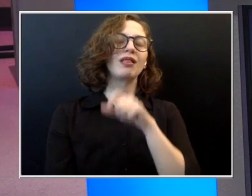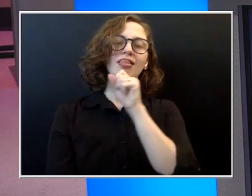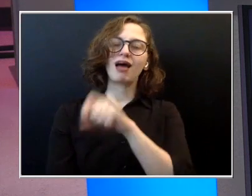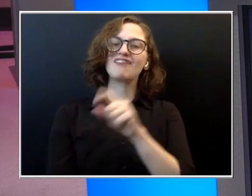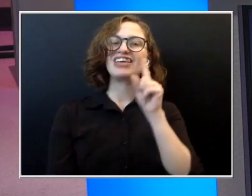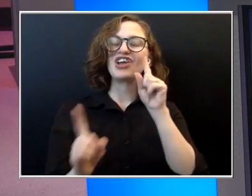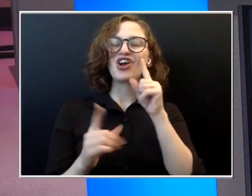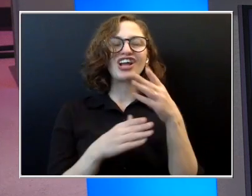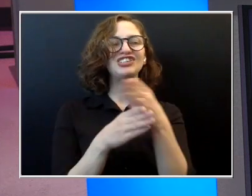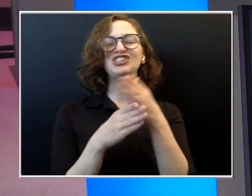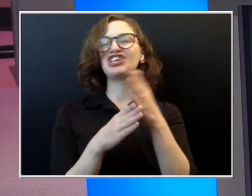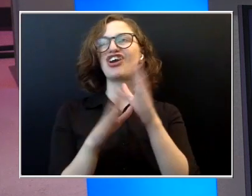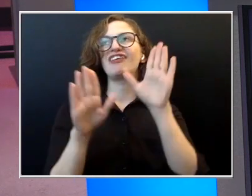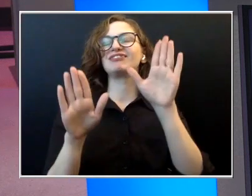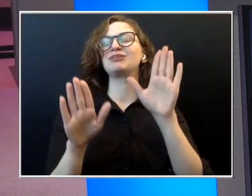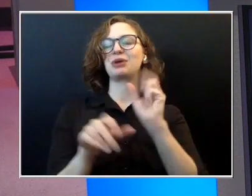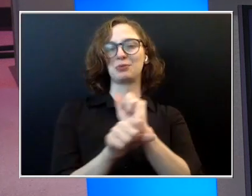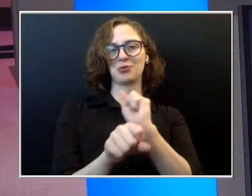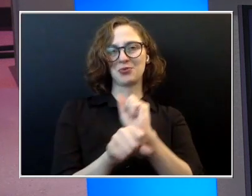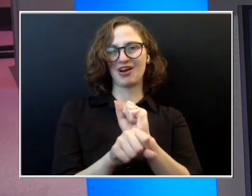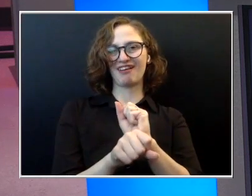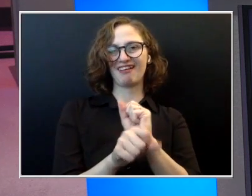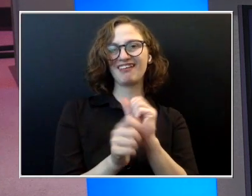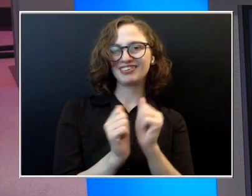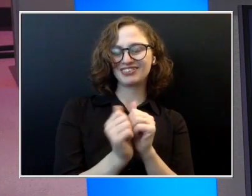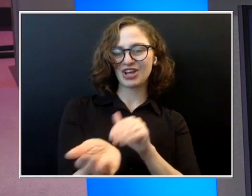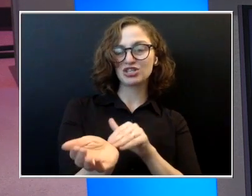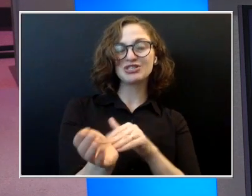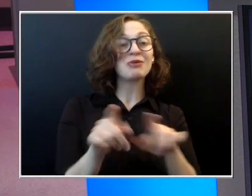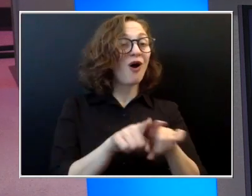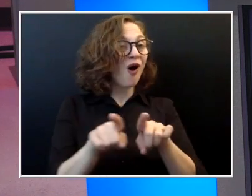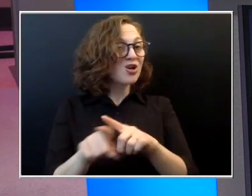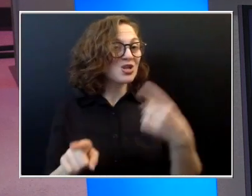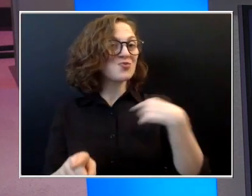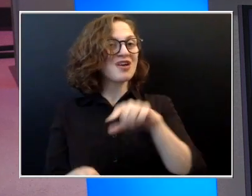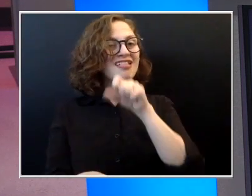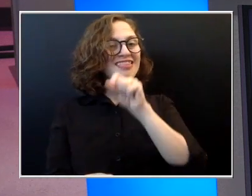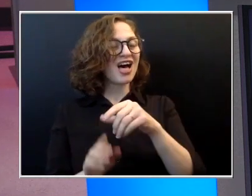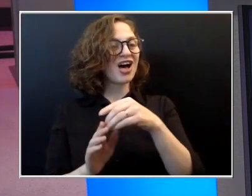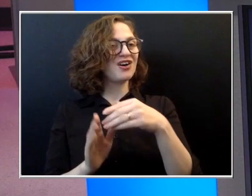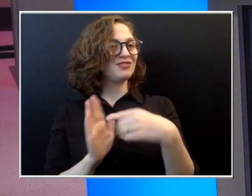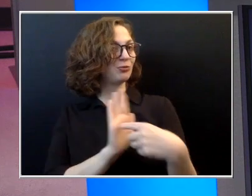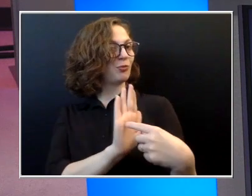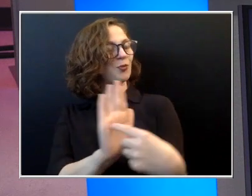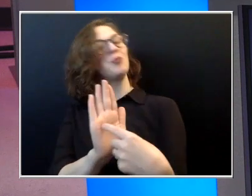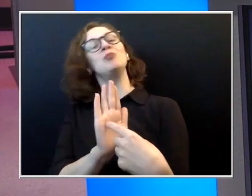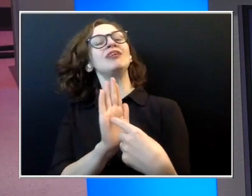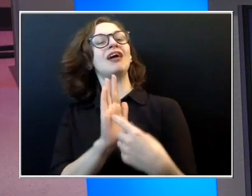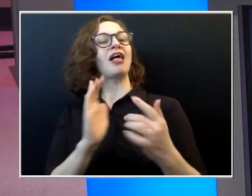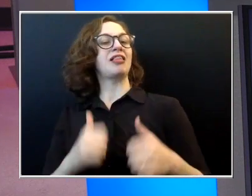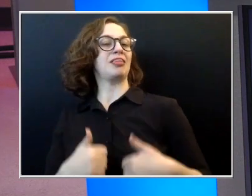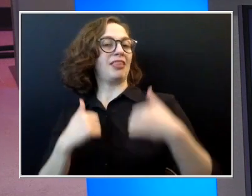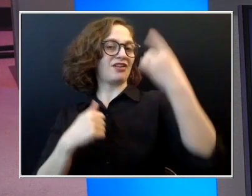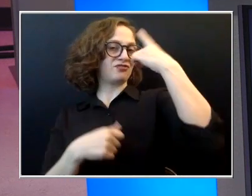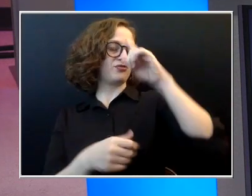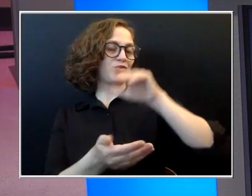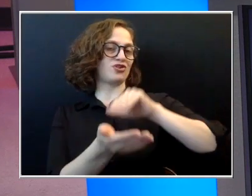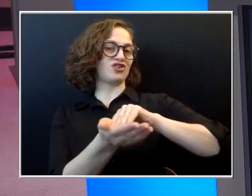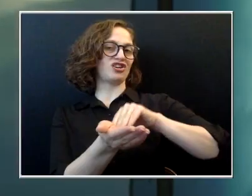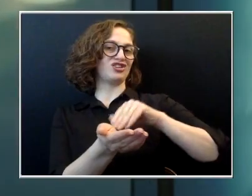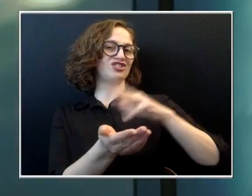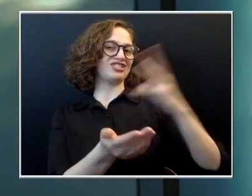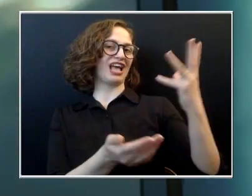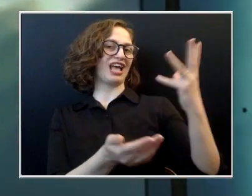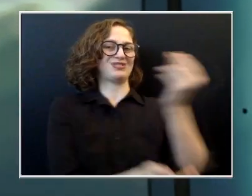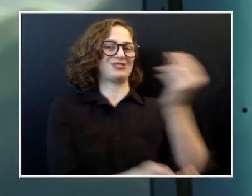do. And something fun we also love doing is sharing with our audience of what life looks like for our doctors outside the hospital